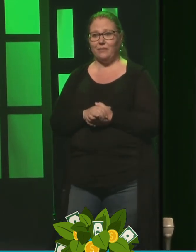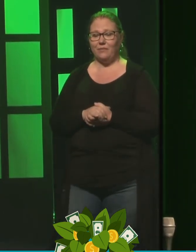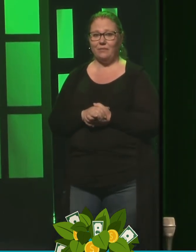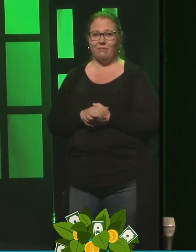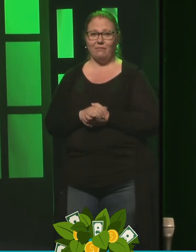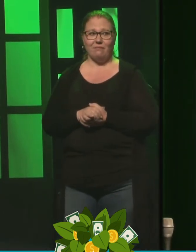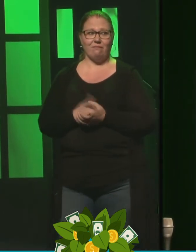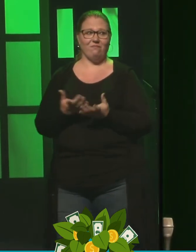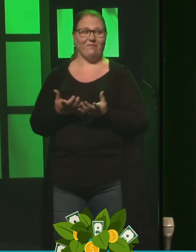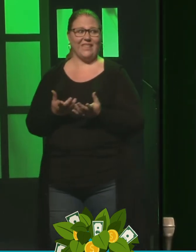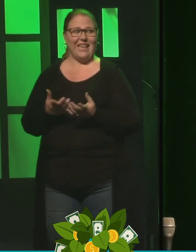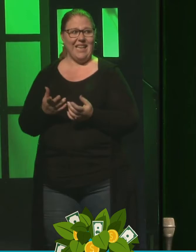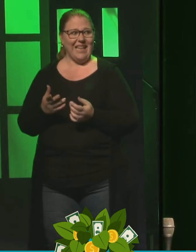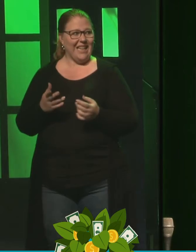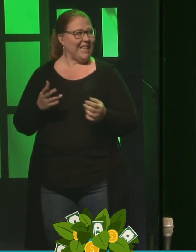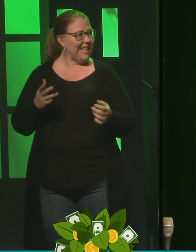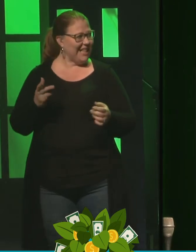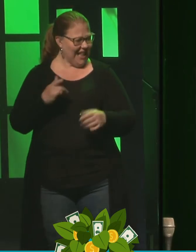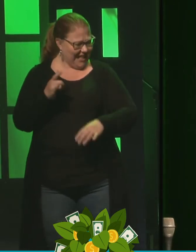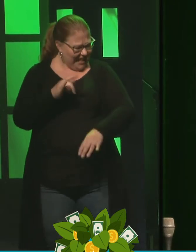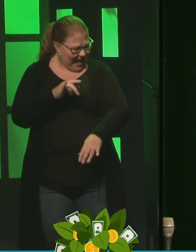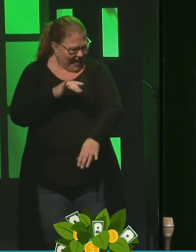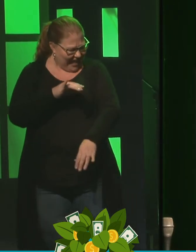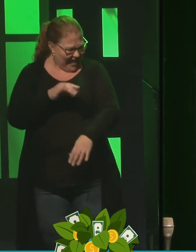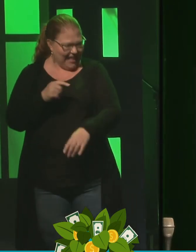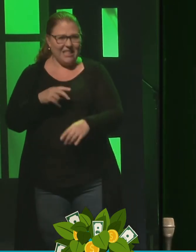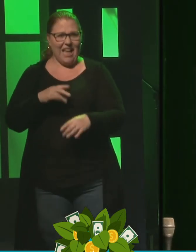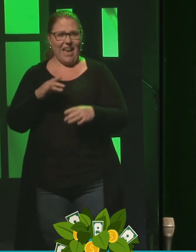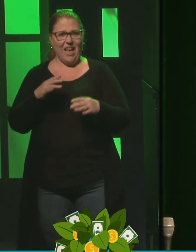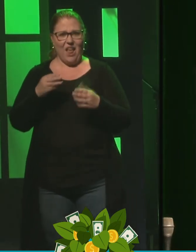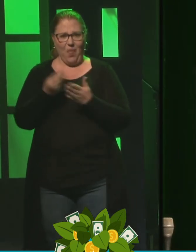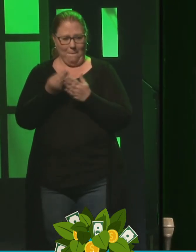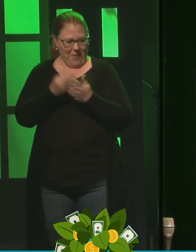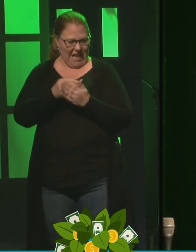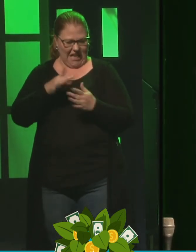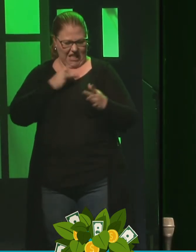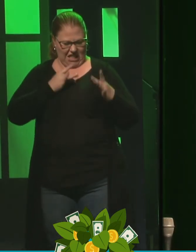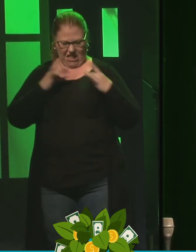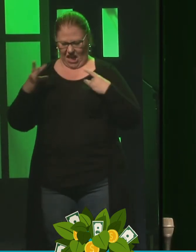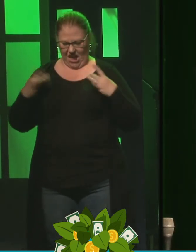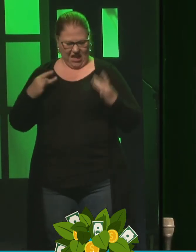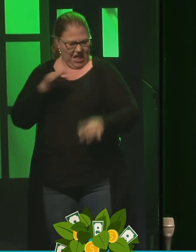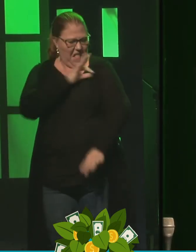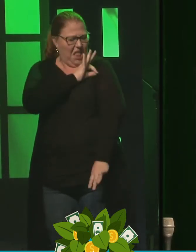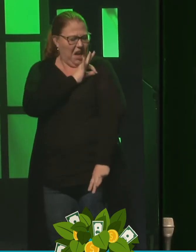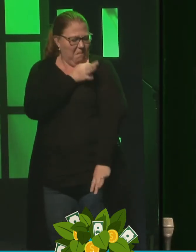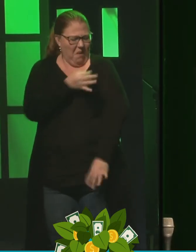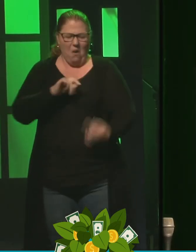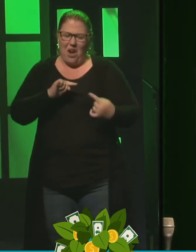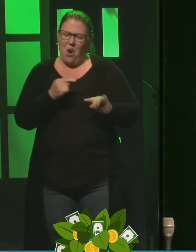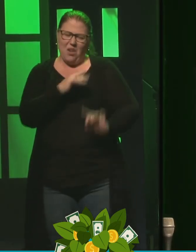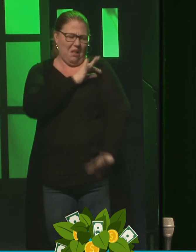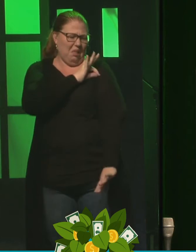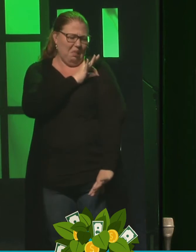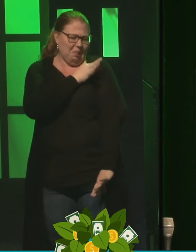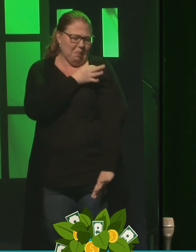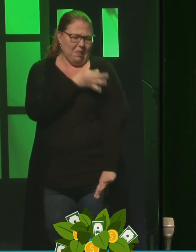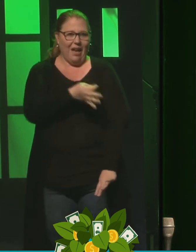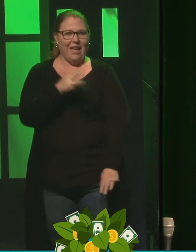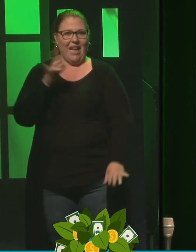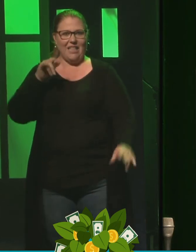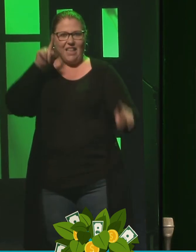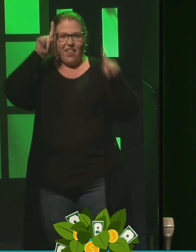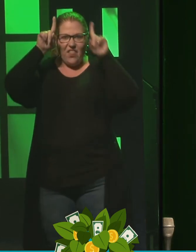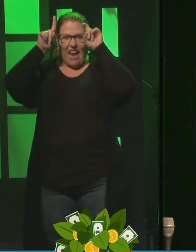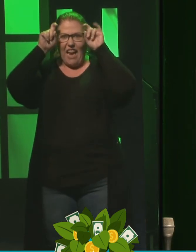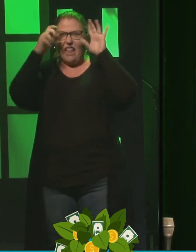you're just like pulling it off of you. It's like got this hold on you. And it's like it rips and it hurts. You know what I'm saying? It's like this alien has